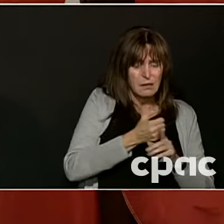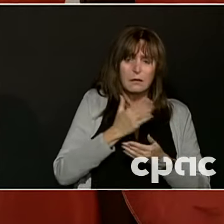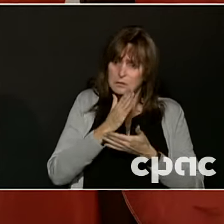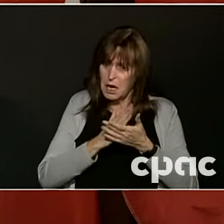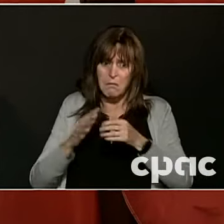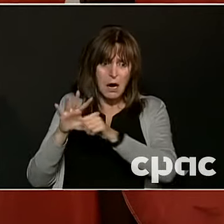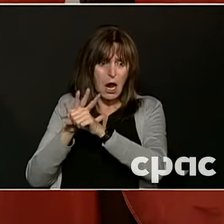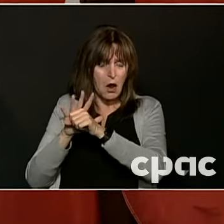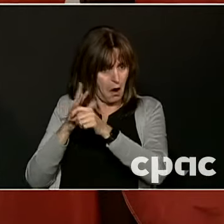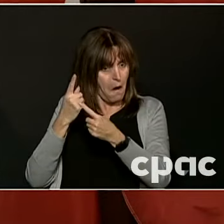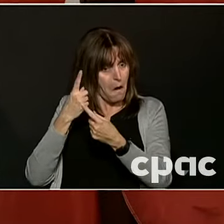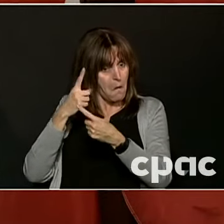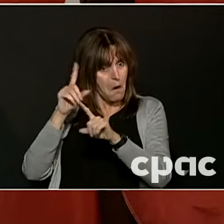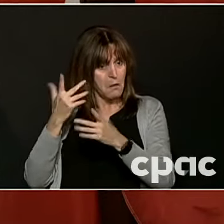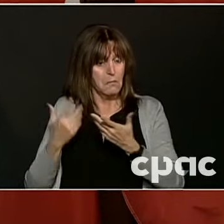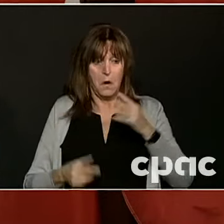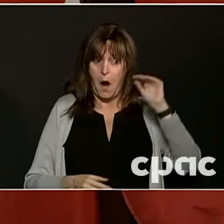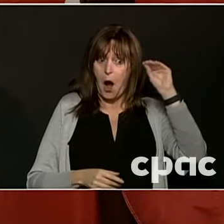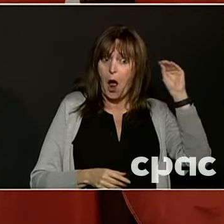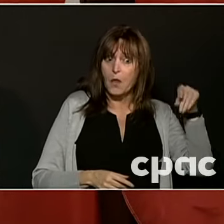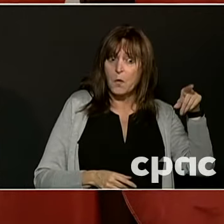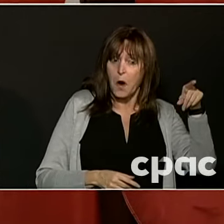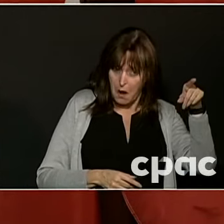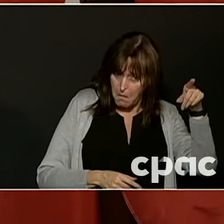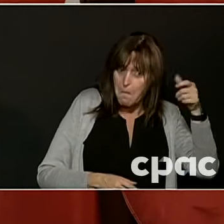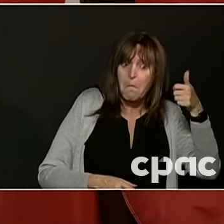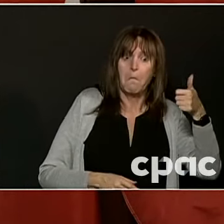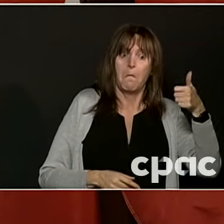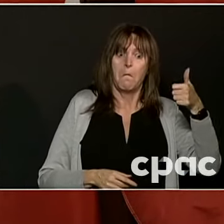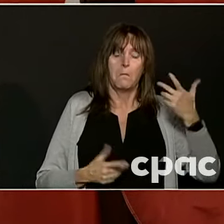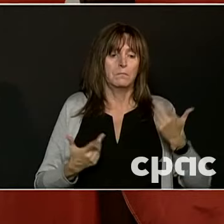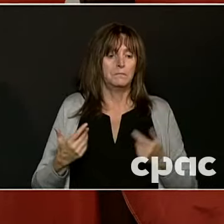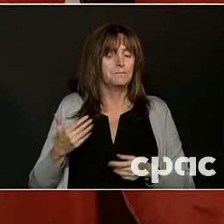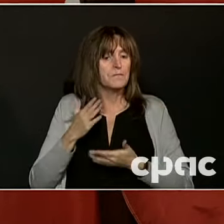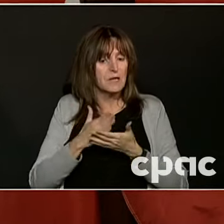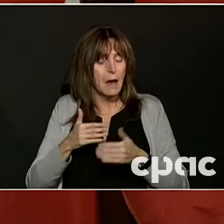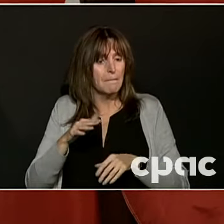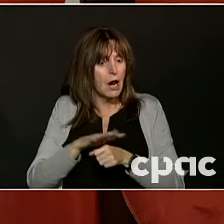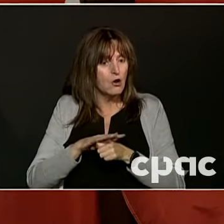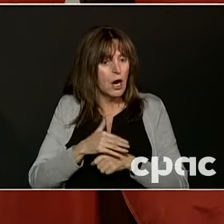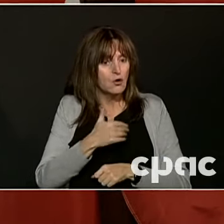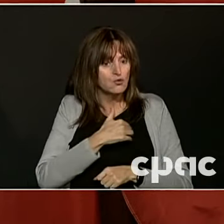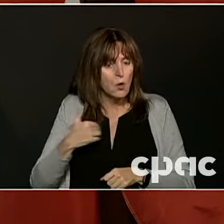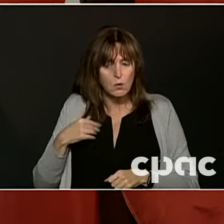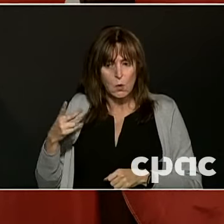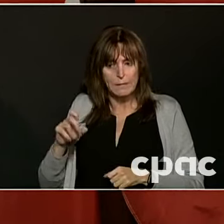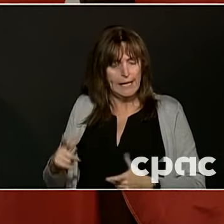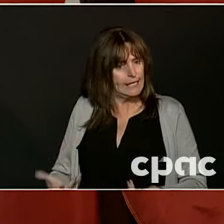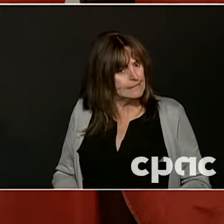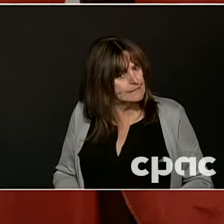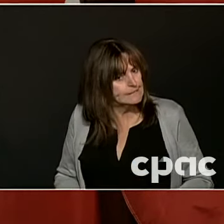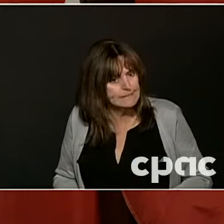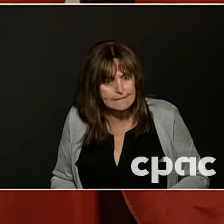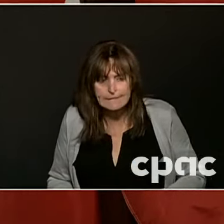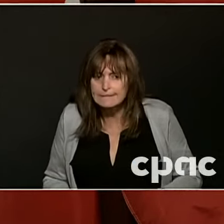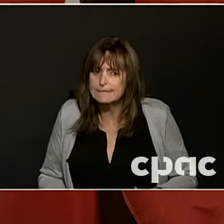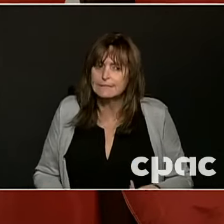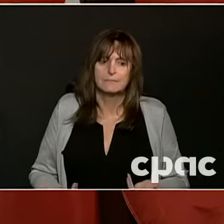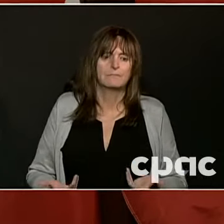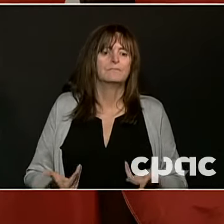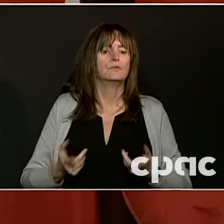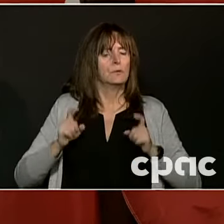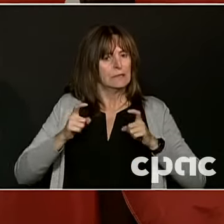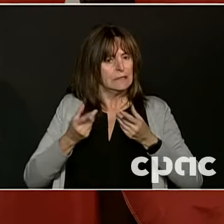ideas from other medical officers, as in Peel and as in Toronto, saying even above and beyond that, there's other things they would like to undertake,